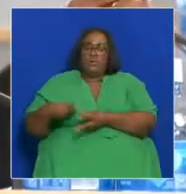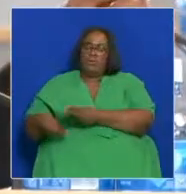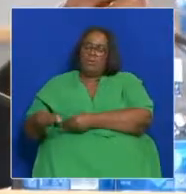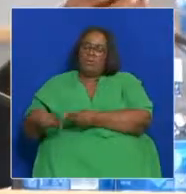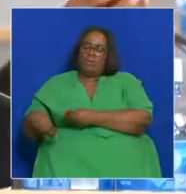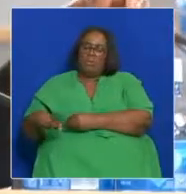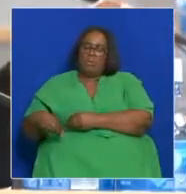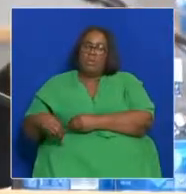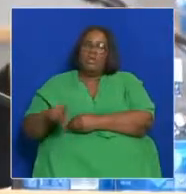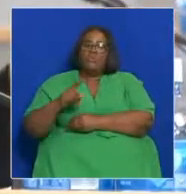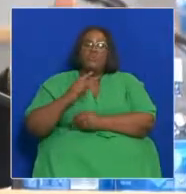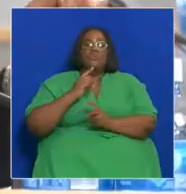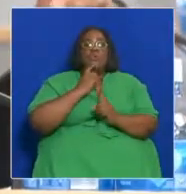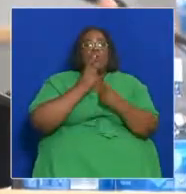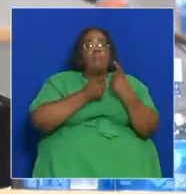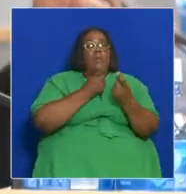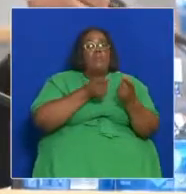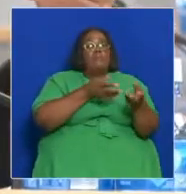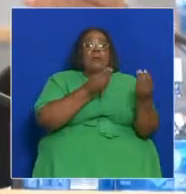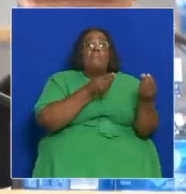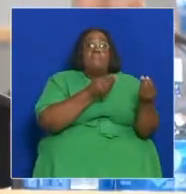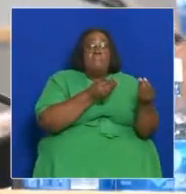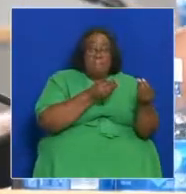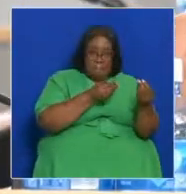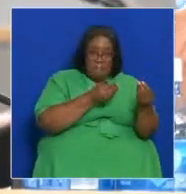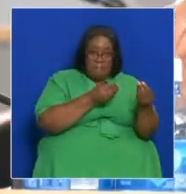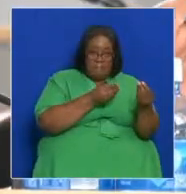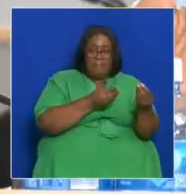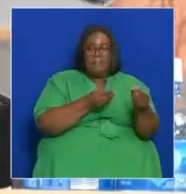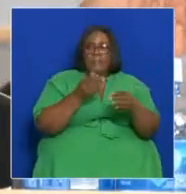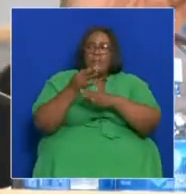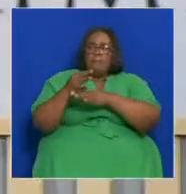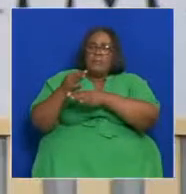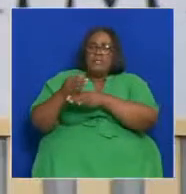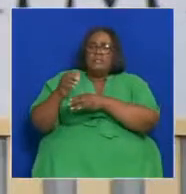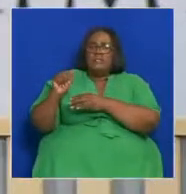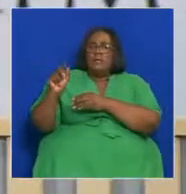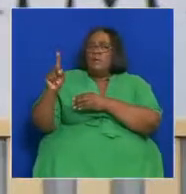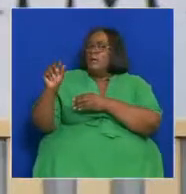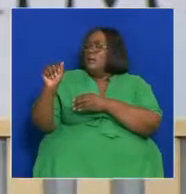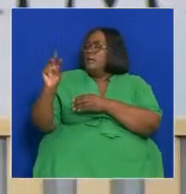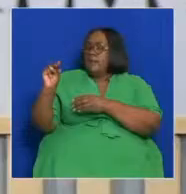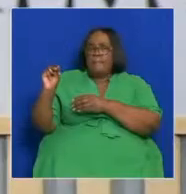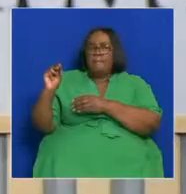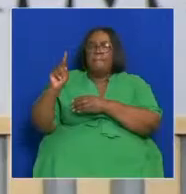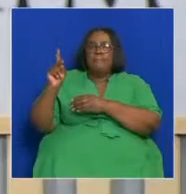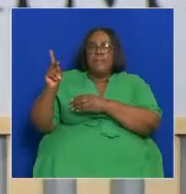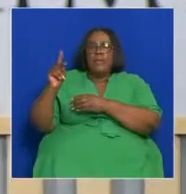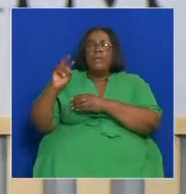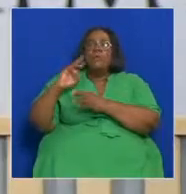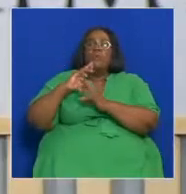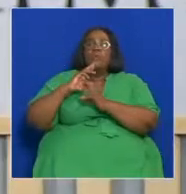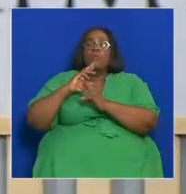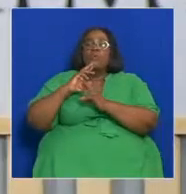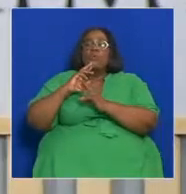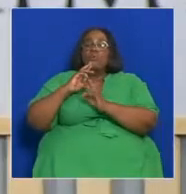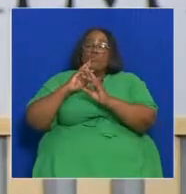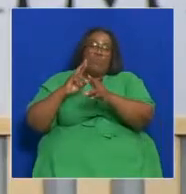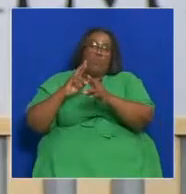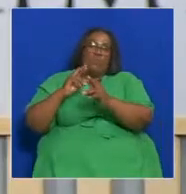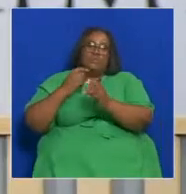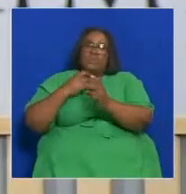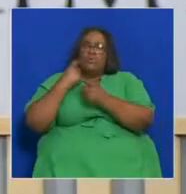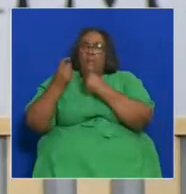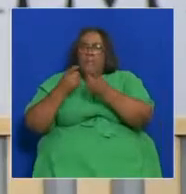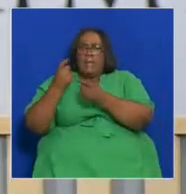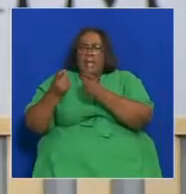understand it. Mr. Adams filed a complaint and said General Lushaba